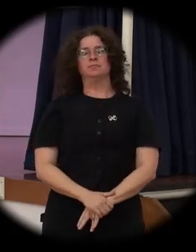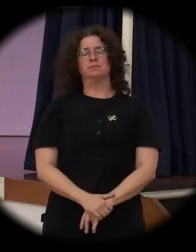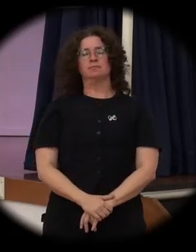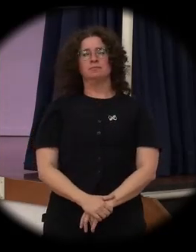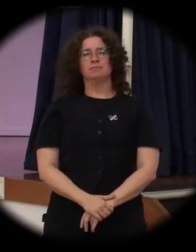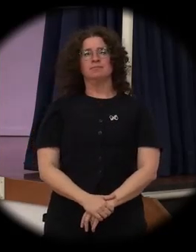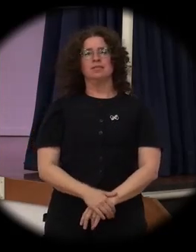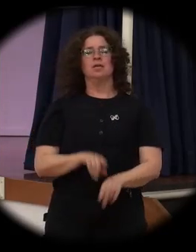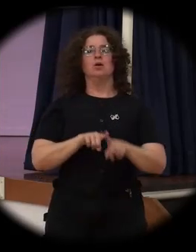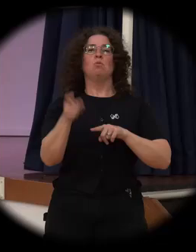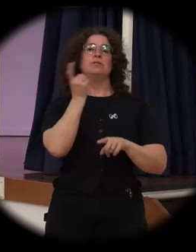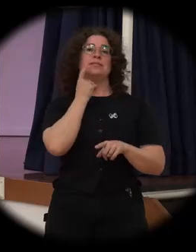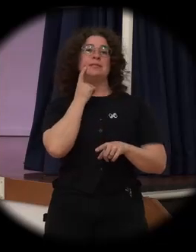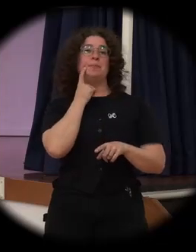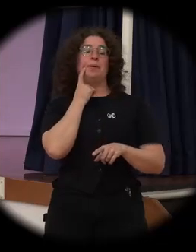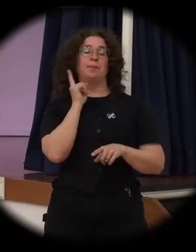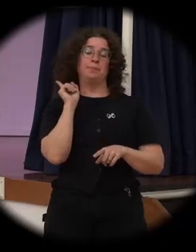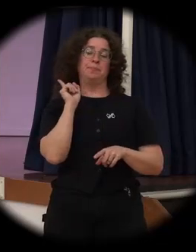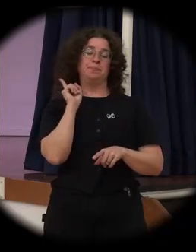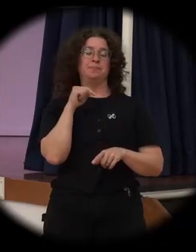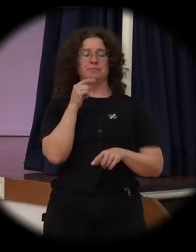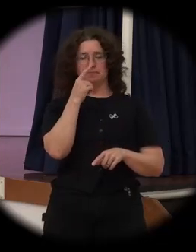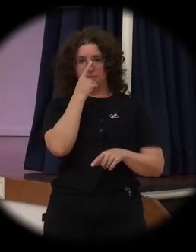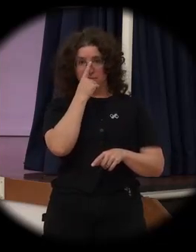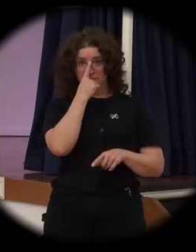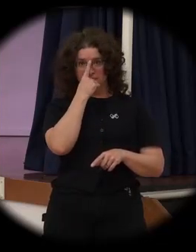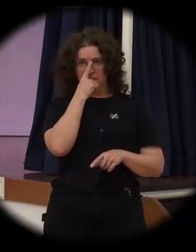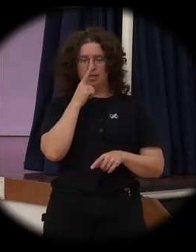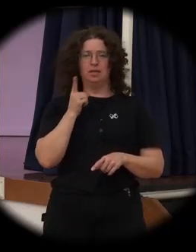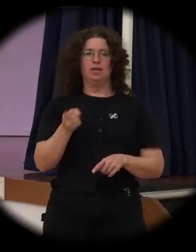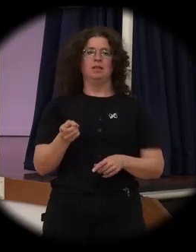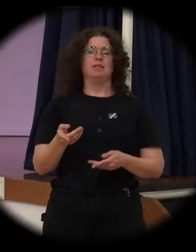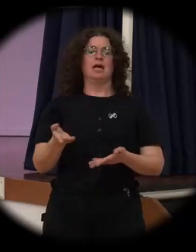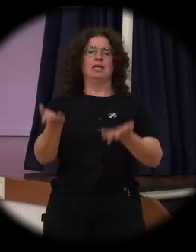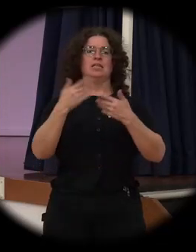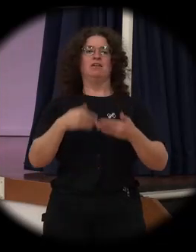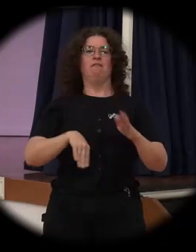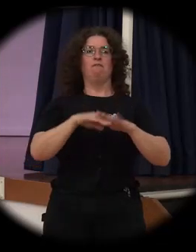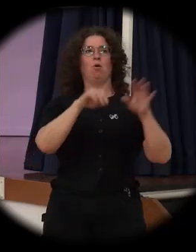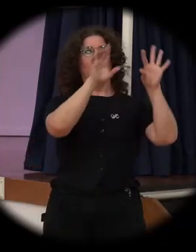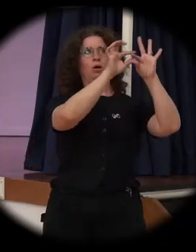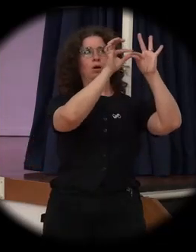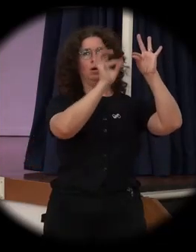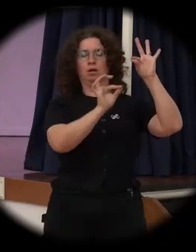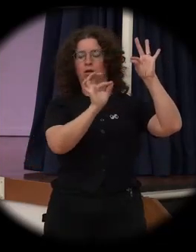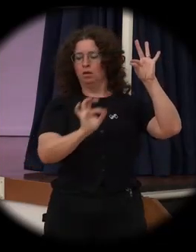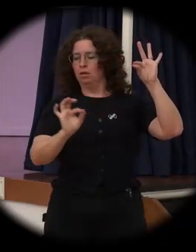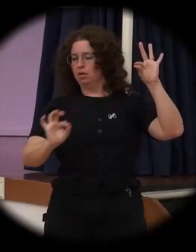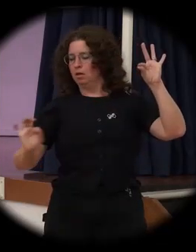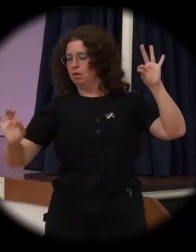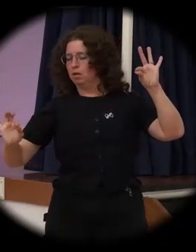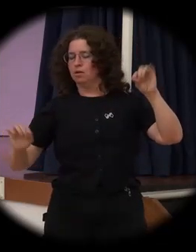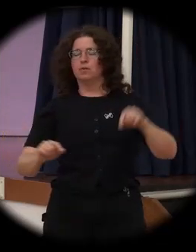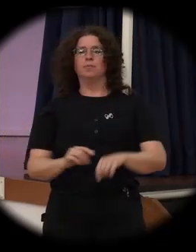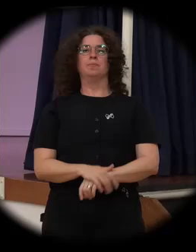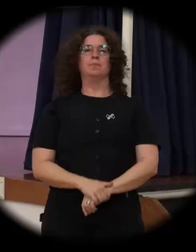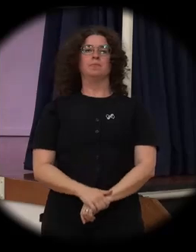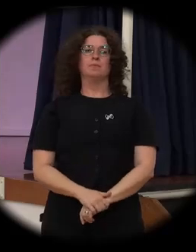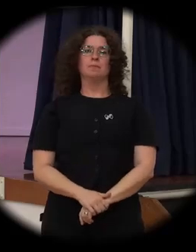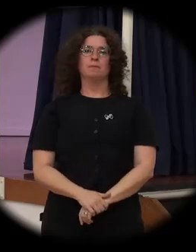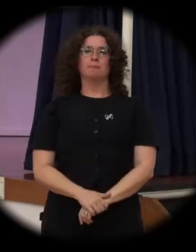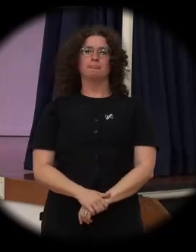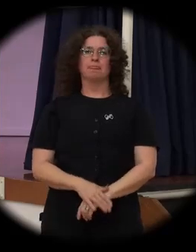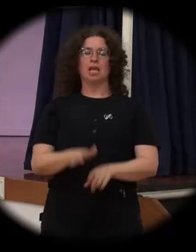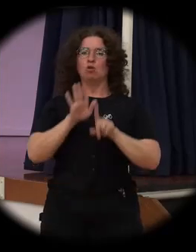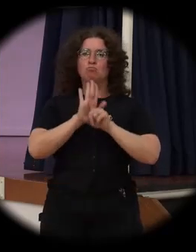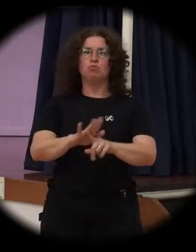But the simplest build script in that example, and the simplest one that gets you like the full pipeline where you can, as the quote from before said,